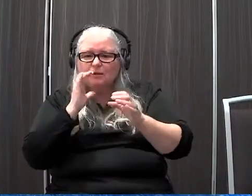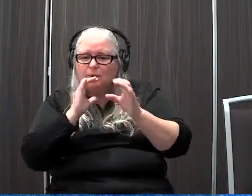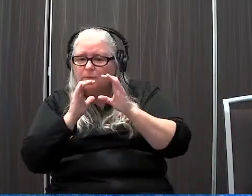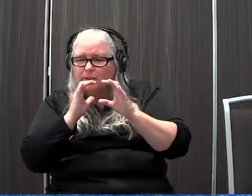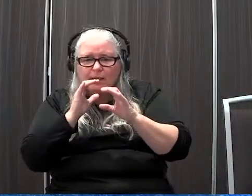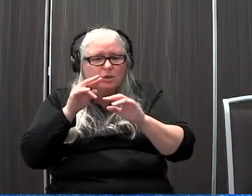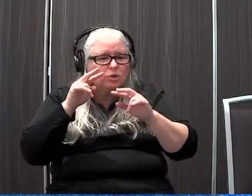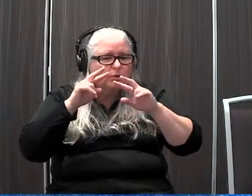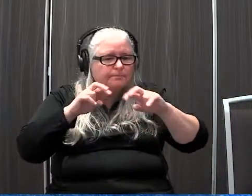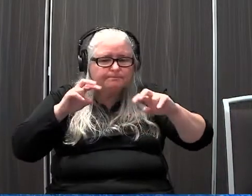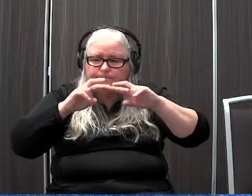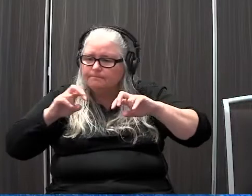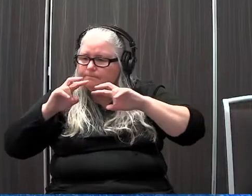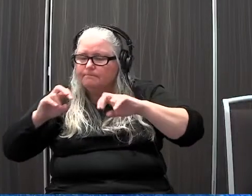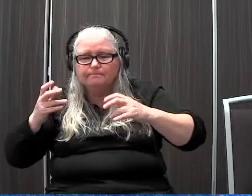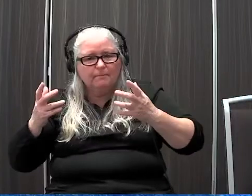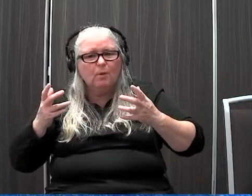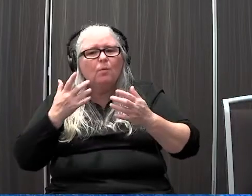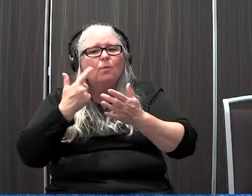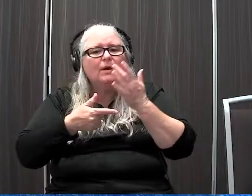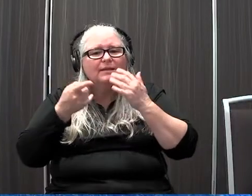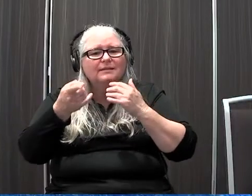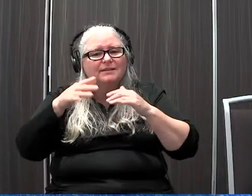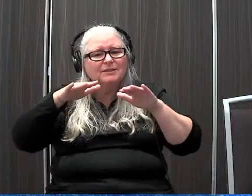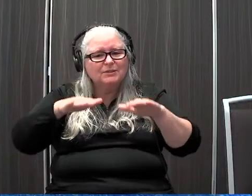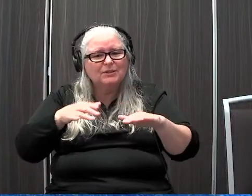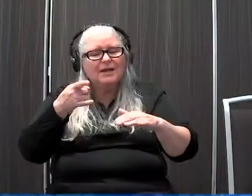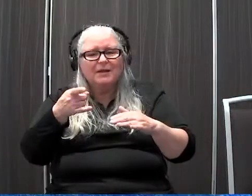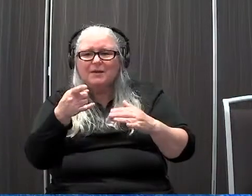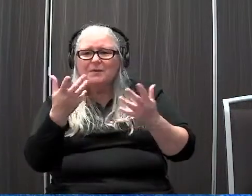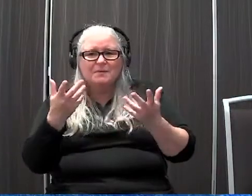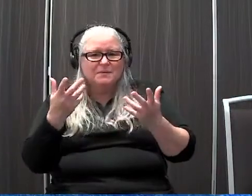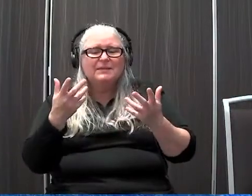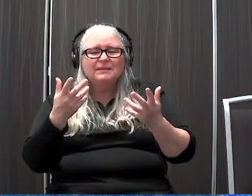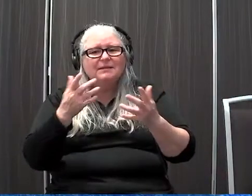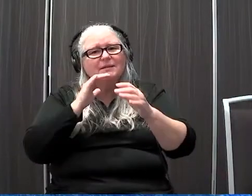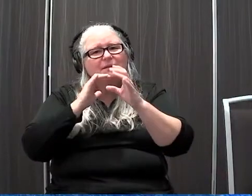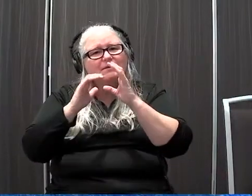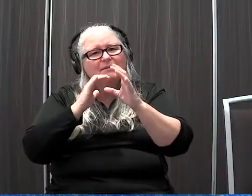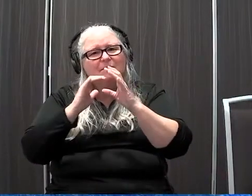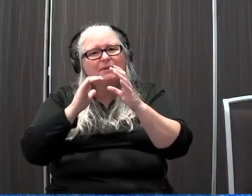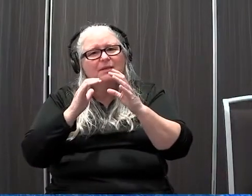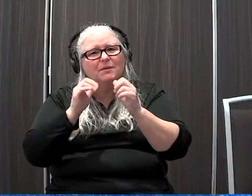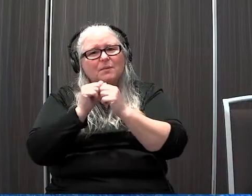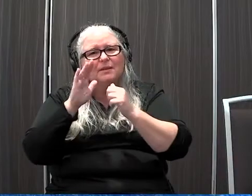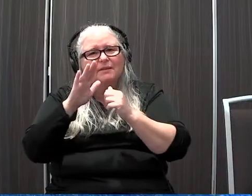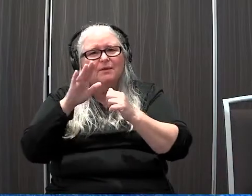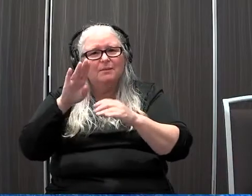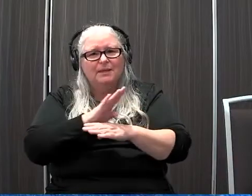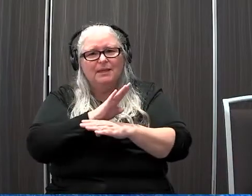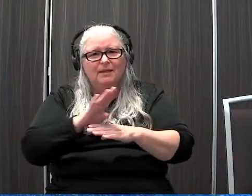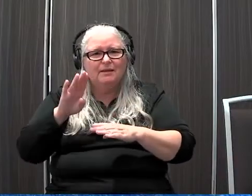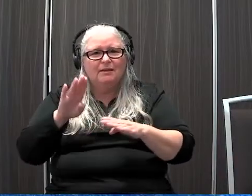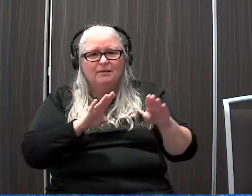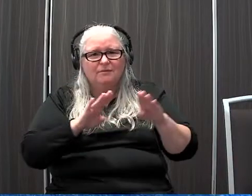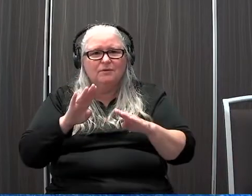to figure out what is this child communicating by their really minor behavior changes, and how can we build